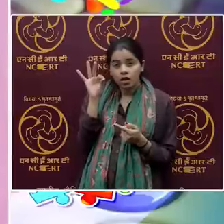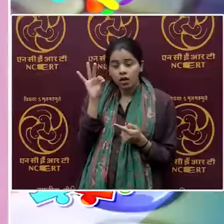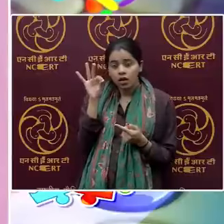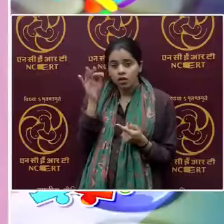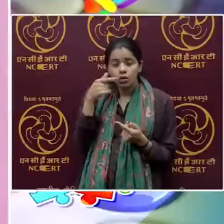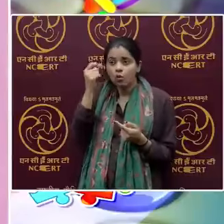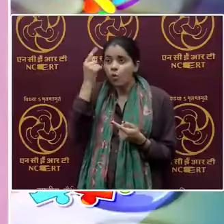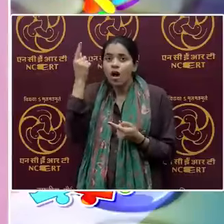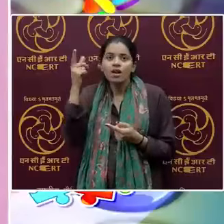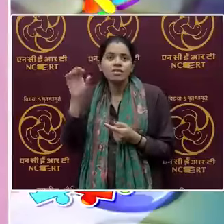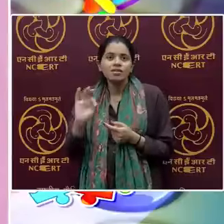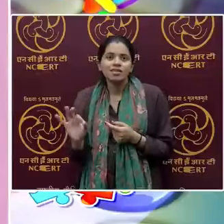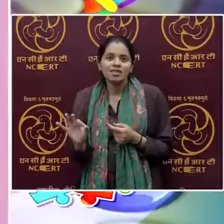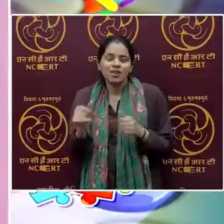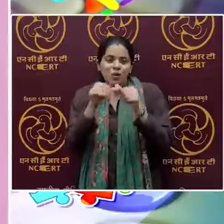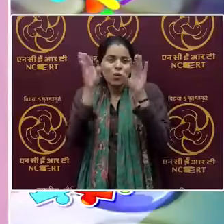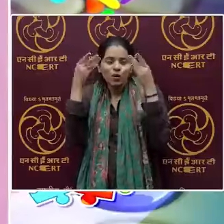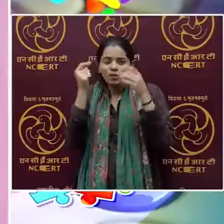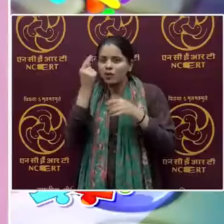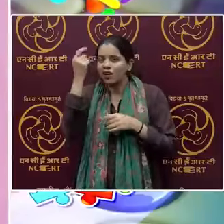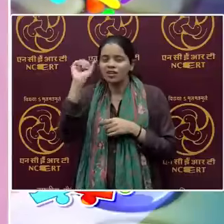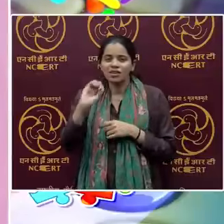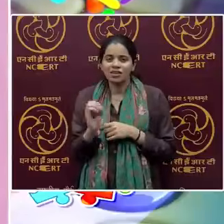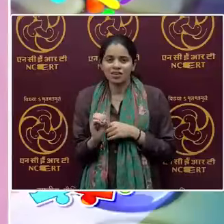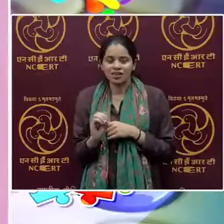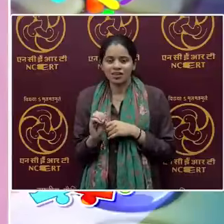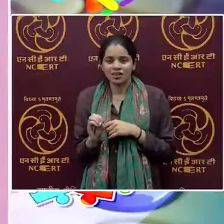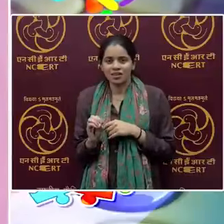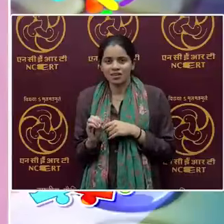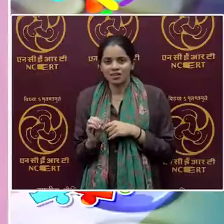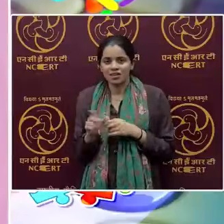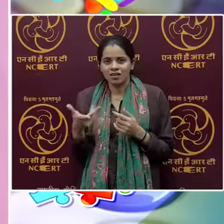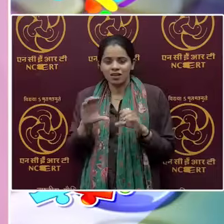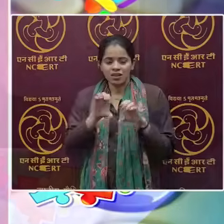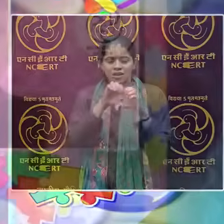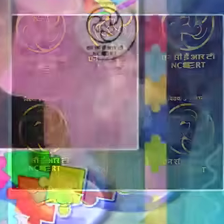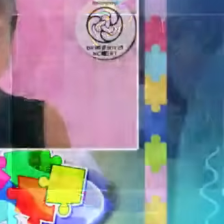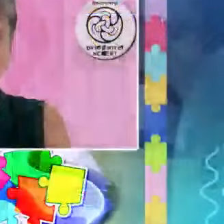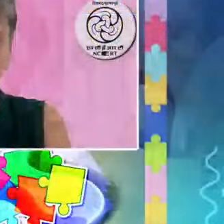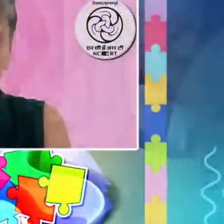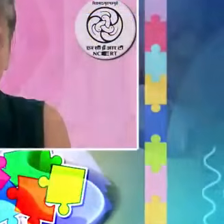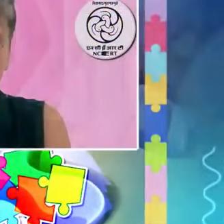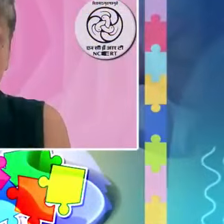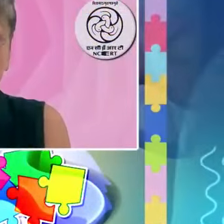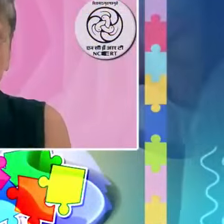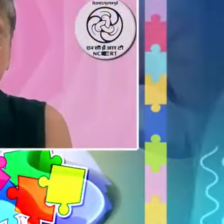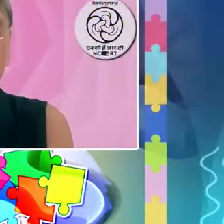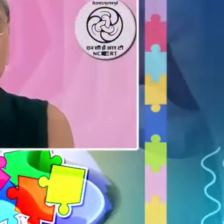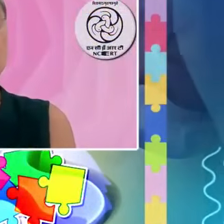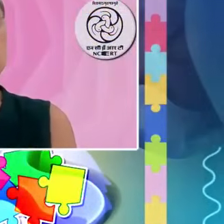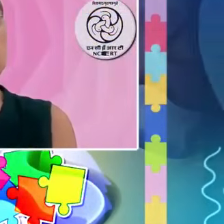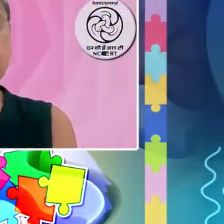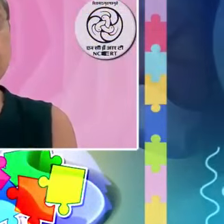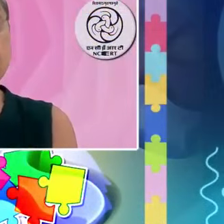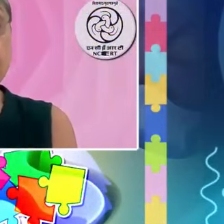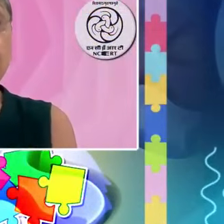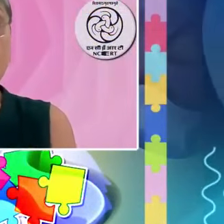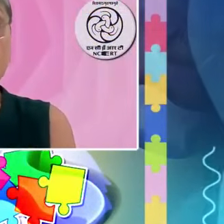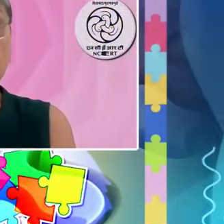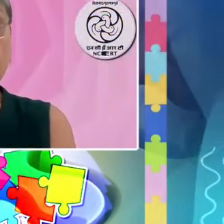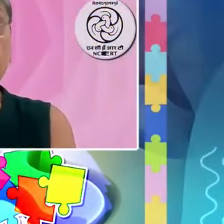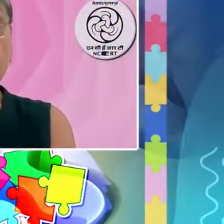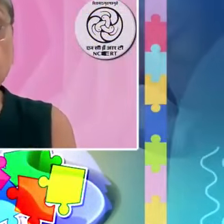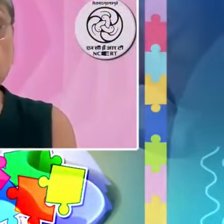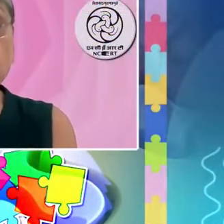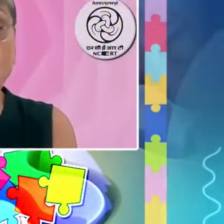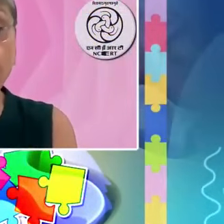won't understand. Often they don't understand when a classmate is joking or is being serious. And many kids,